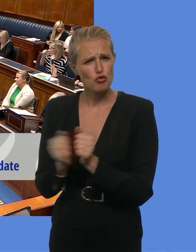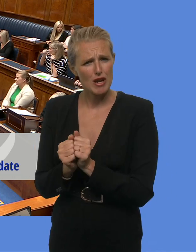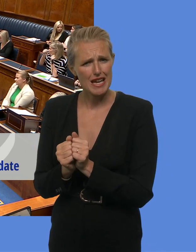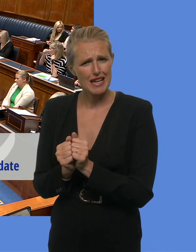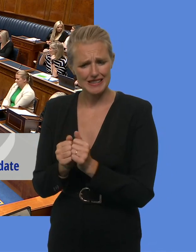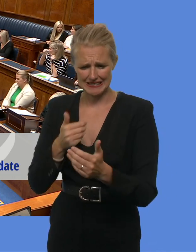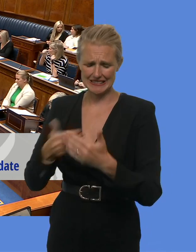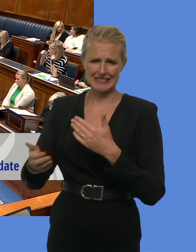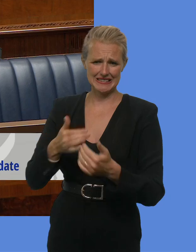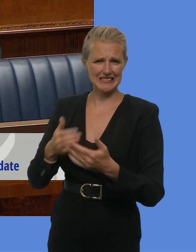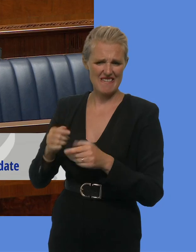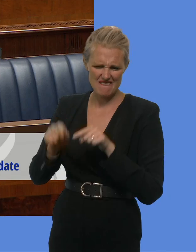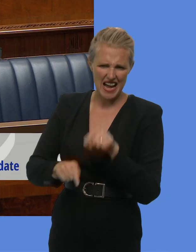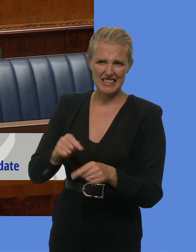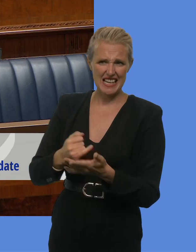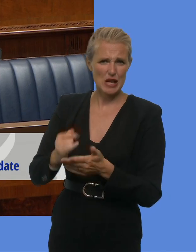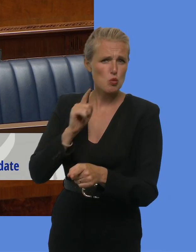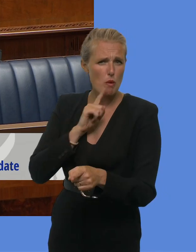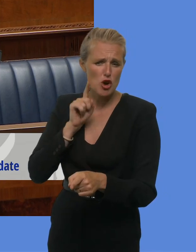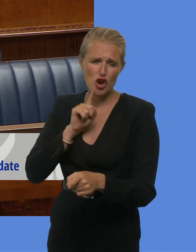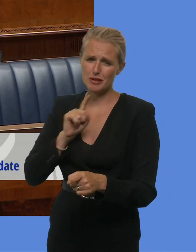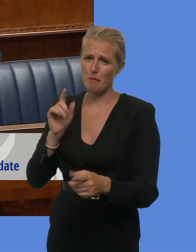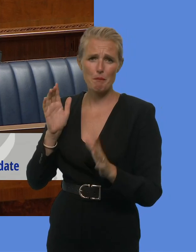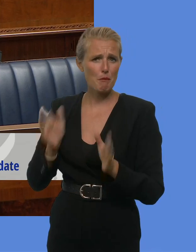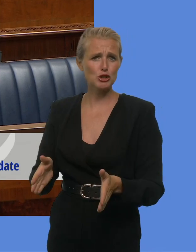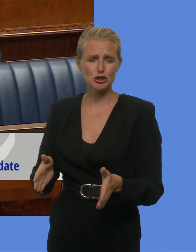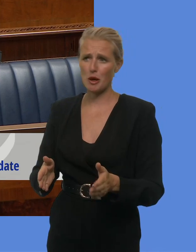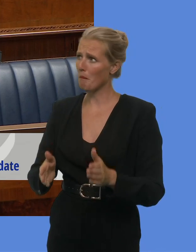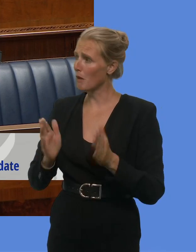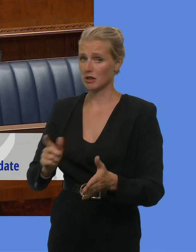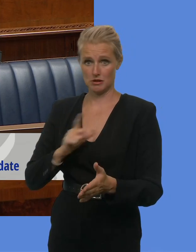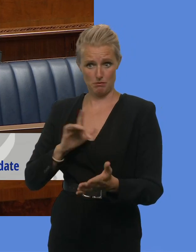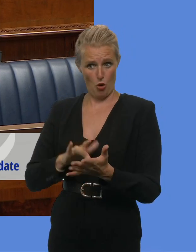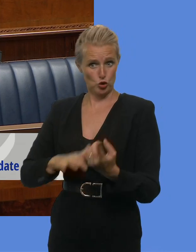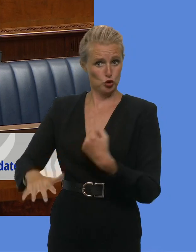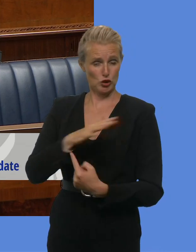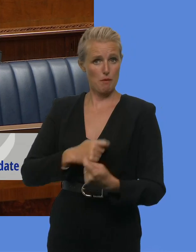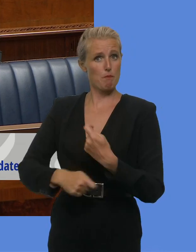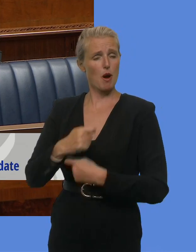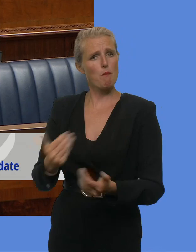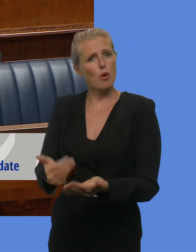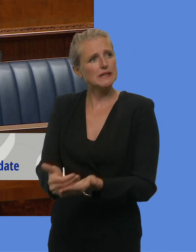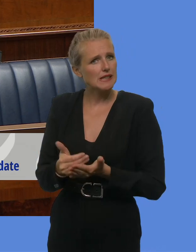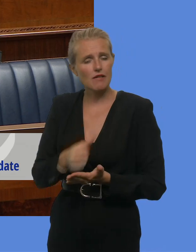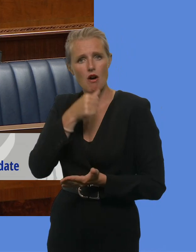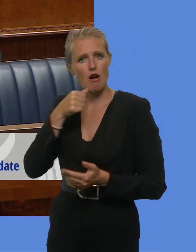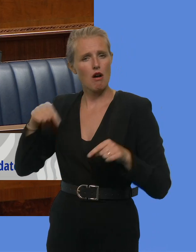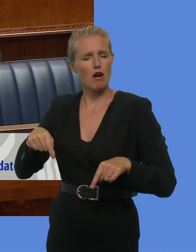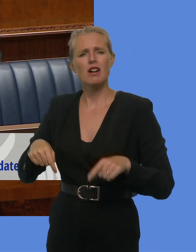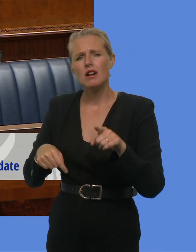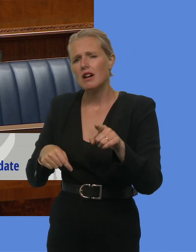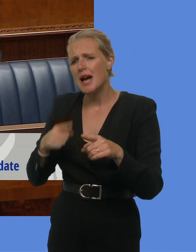addressing violence against women and girls is vital for a safer society. Can the Minister outline, she did mention funding